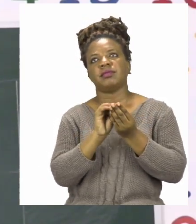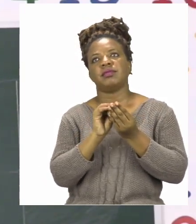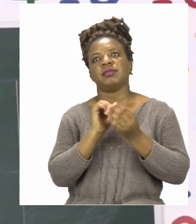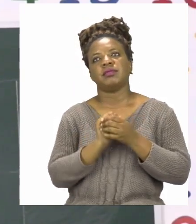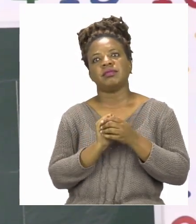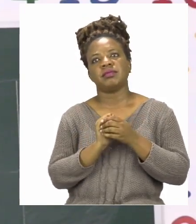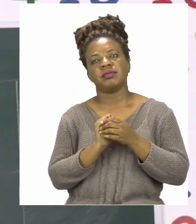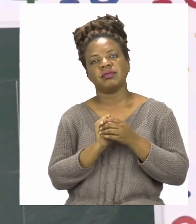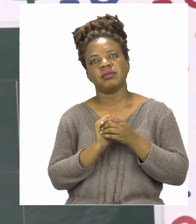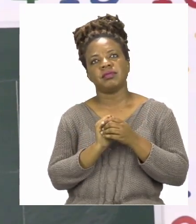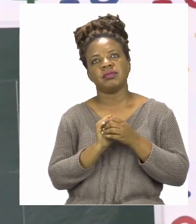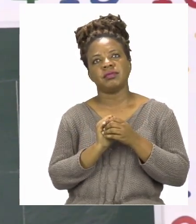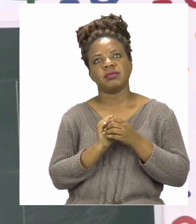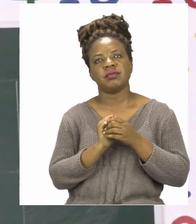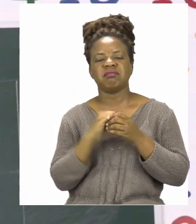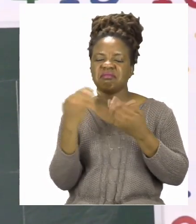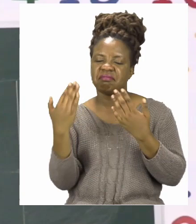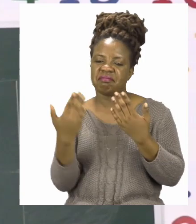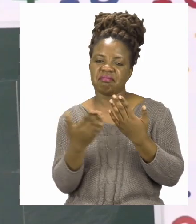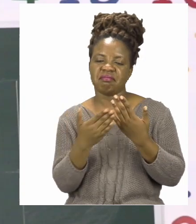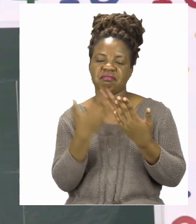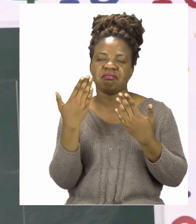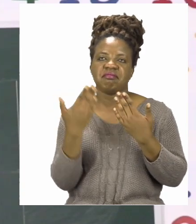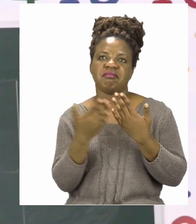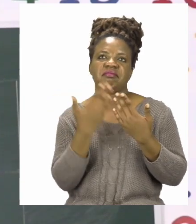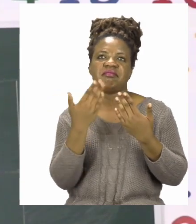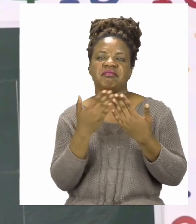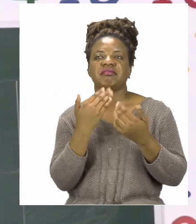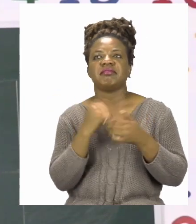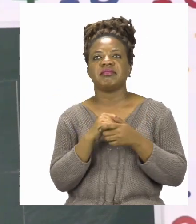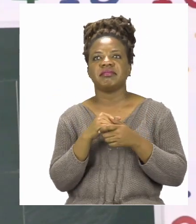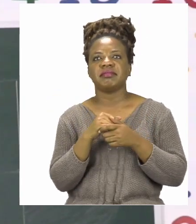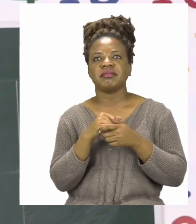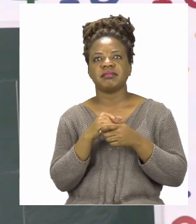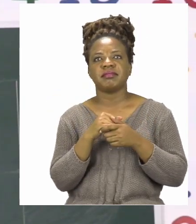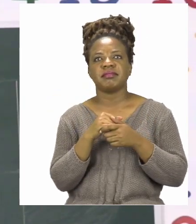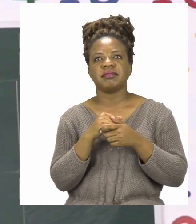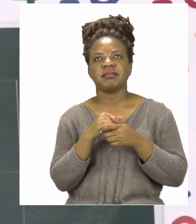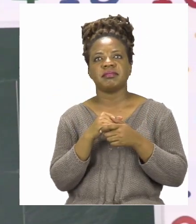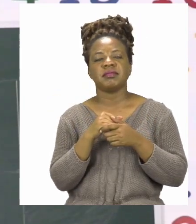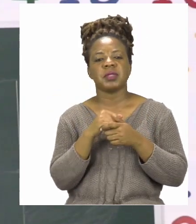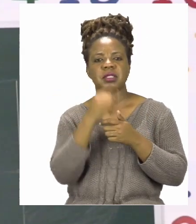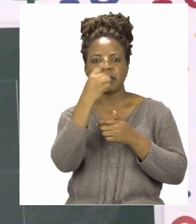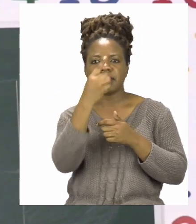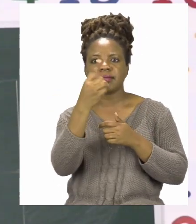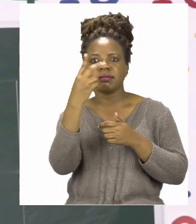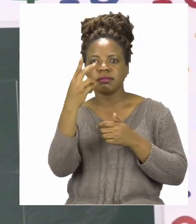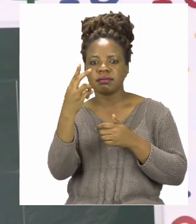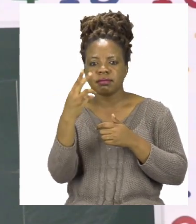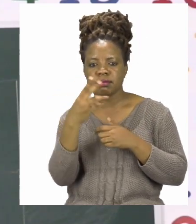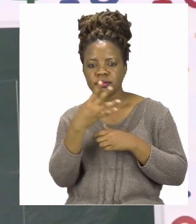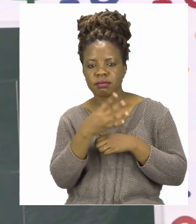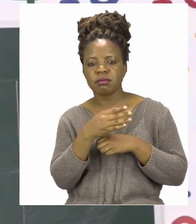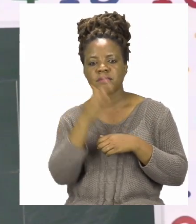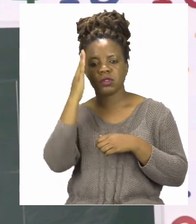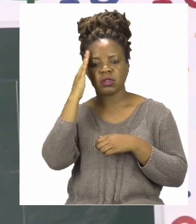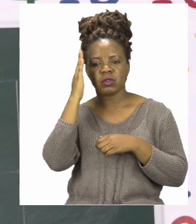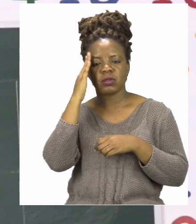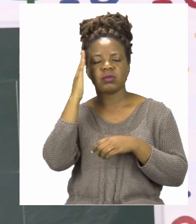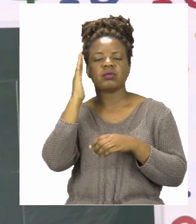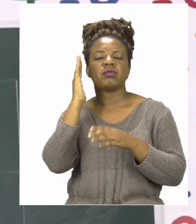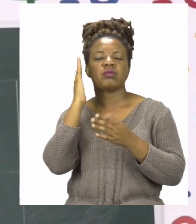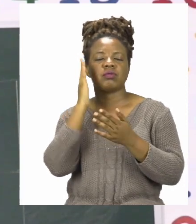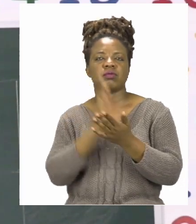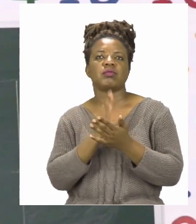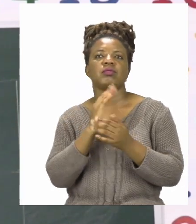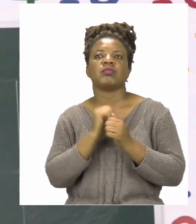this one. It's very, very easy, boys and girls. Just make sure you count out loud so you don't make a mistake. So the bigger number